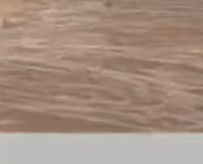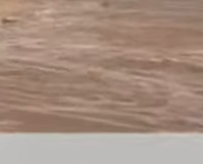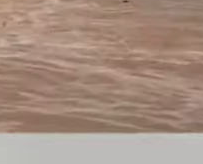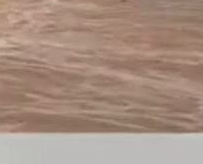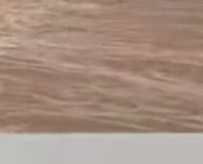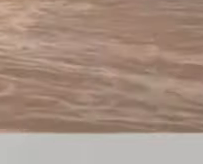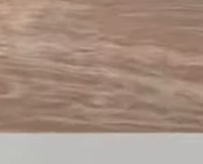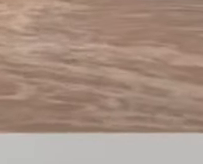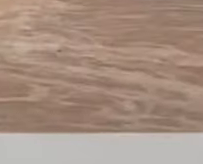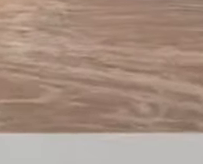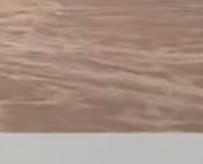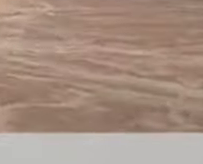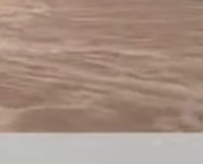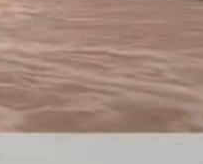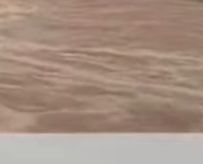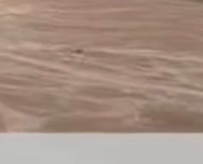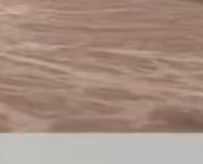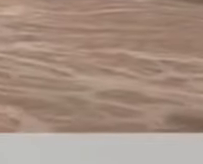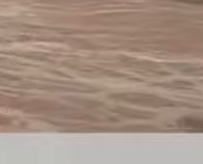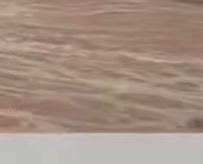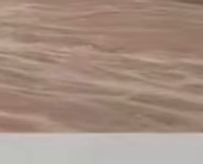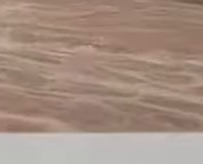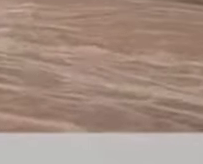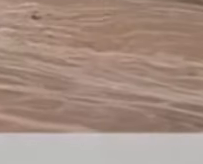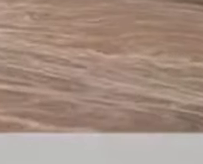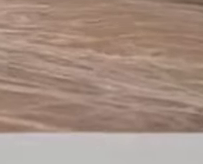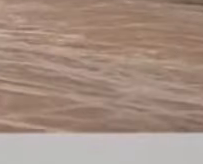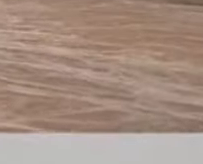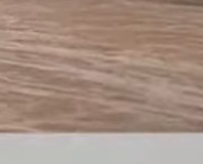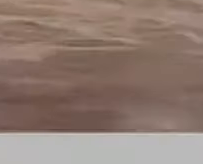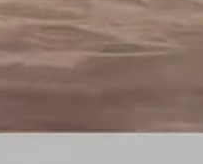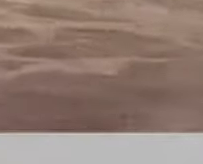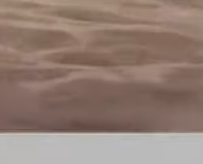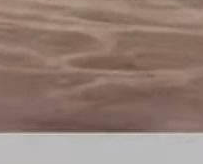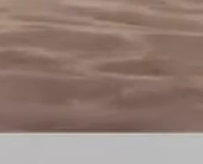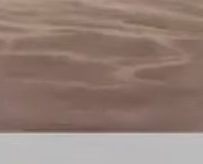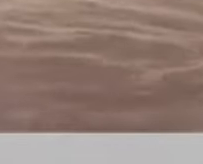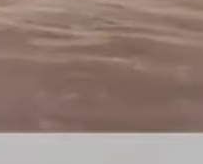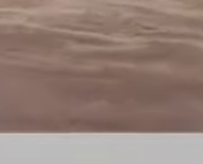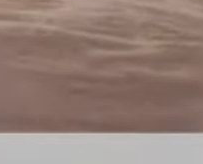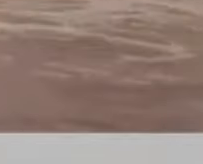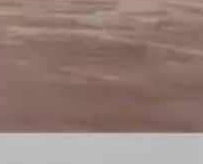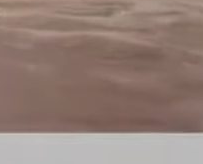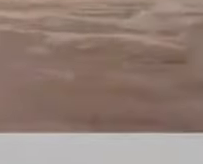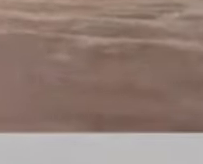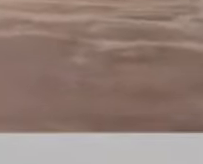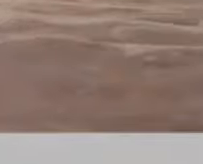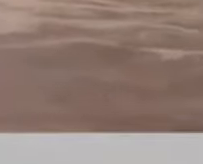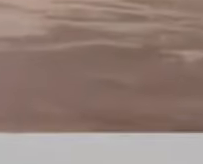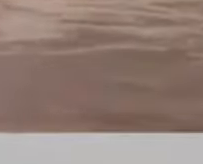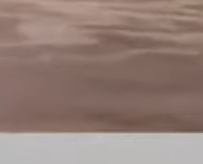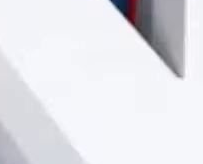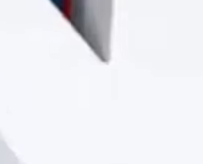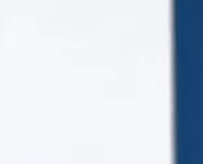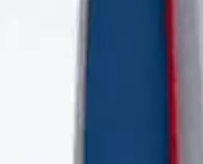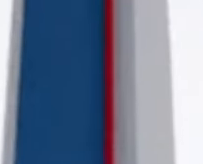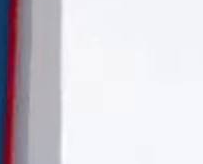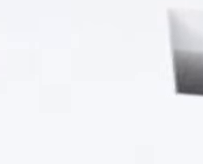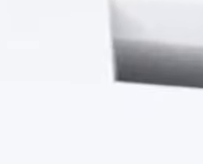The Kenya Roads Board presents a report on roads network due to the floods. Details after the break on our business news segment.